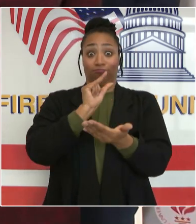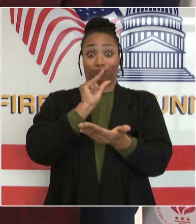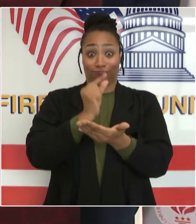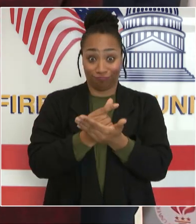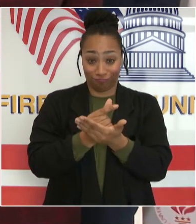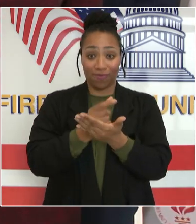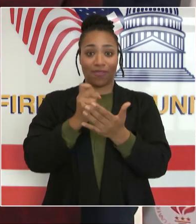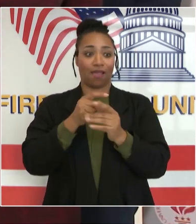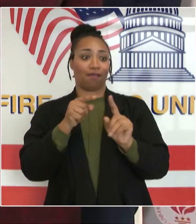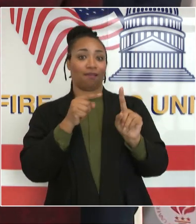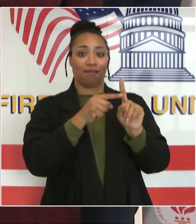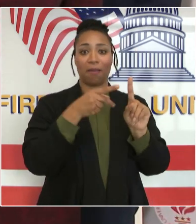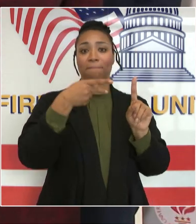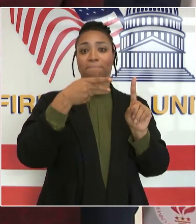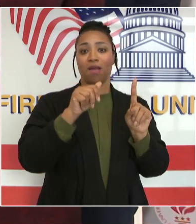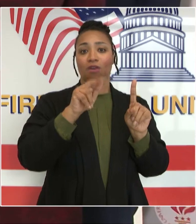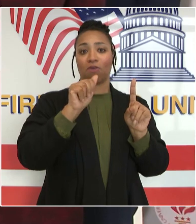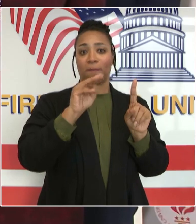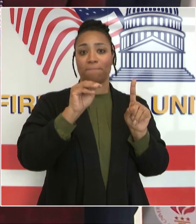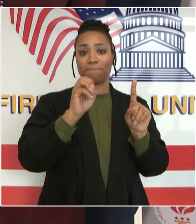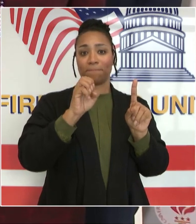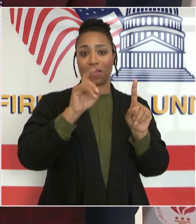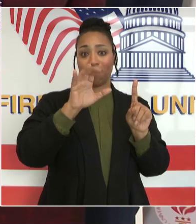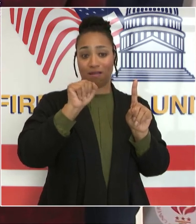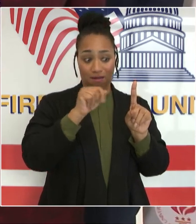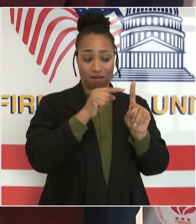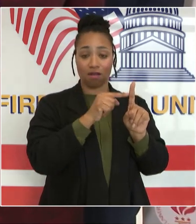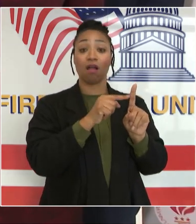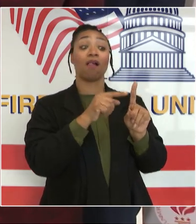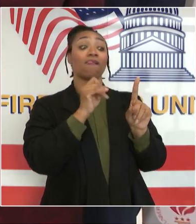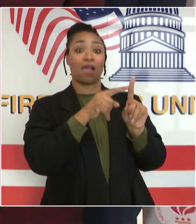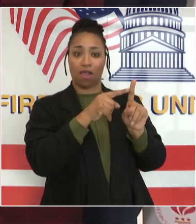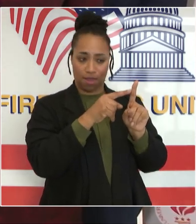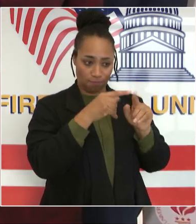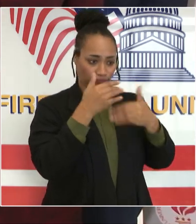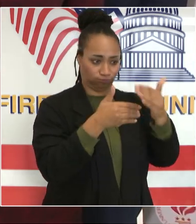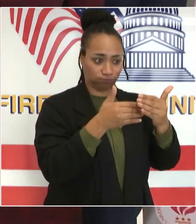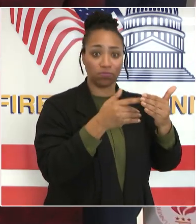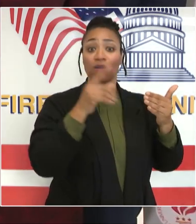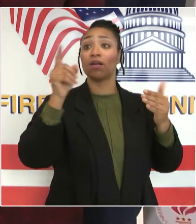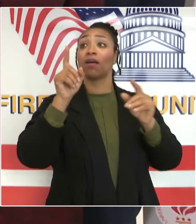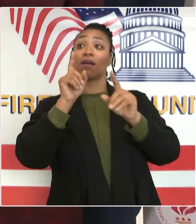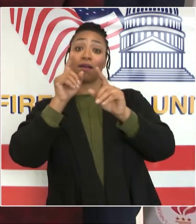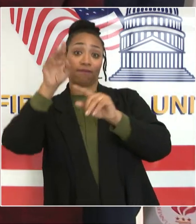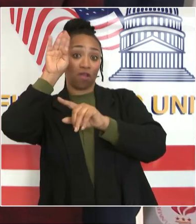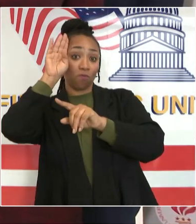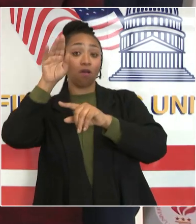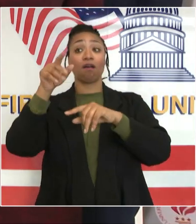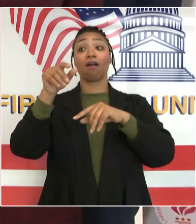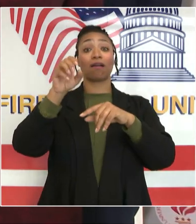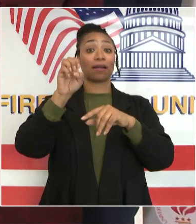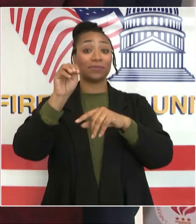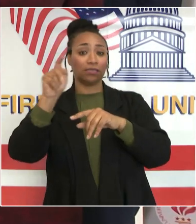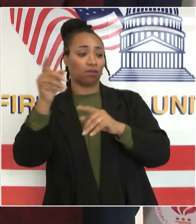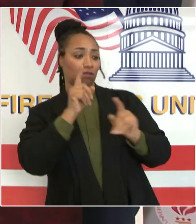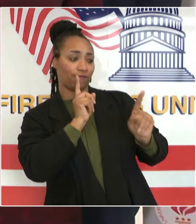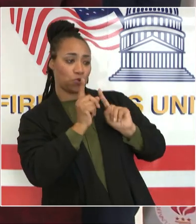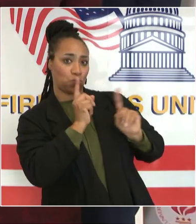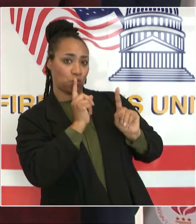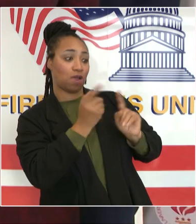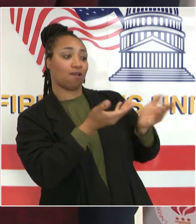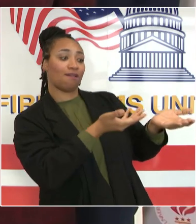will, in not only in fire and EMS departments, but in other parts of our healthcare industry. A Montgomery County